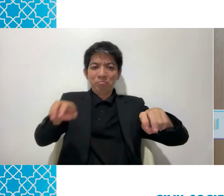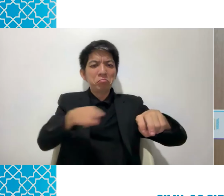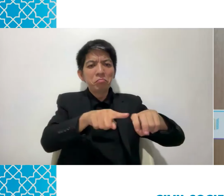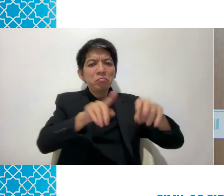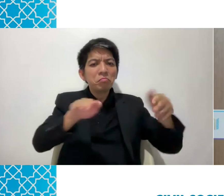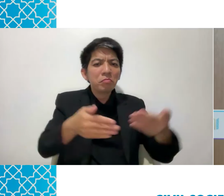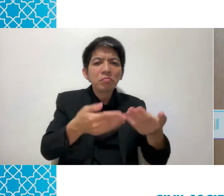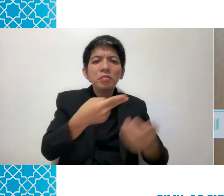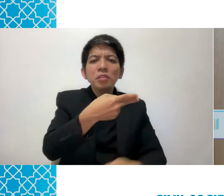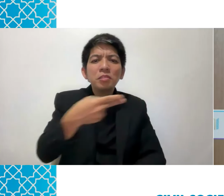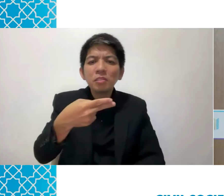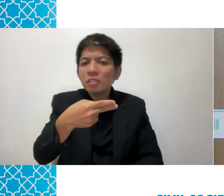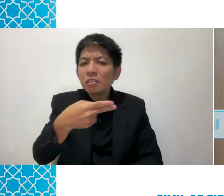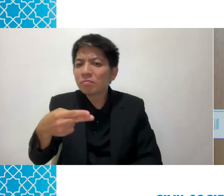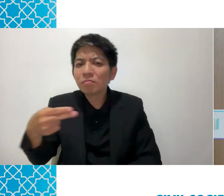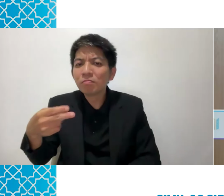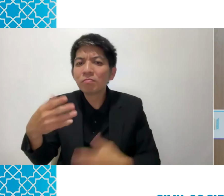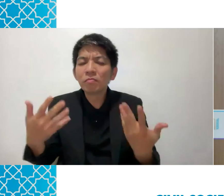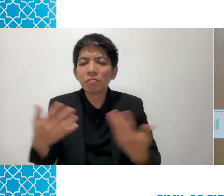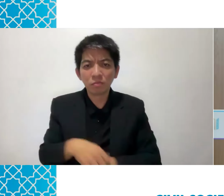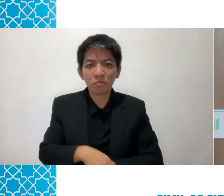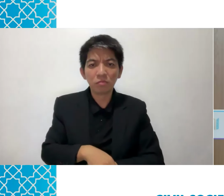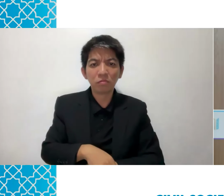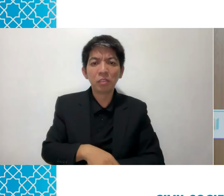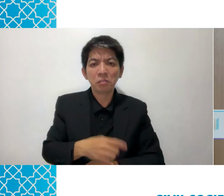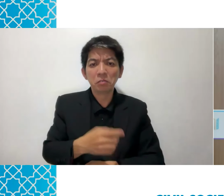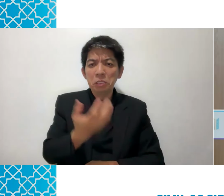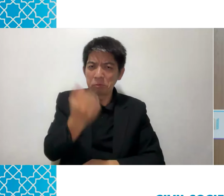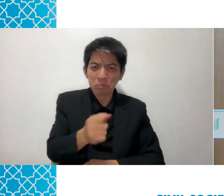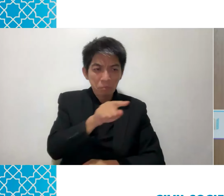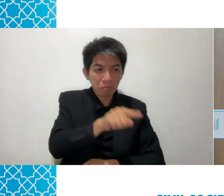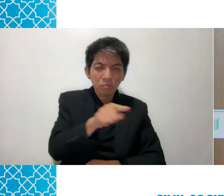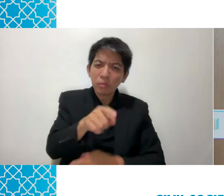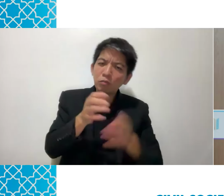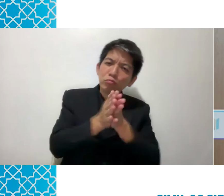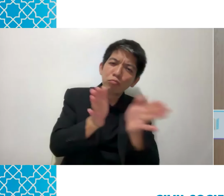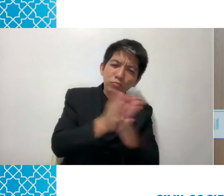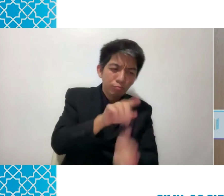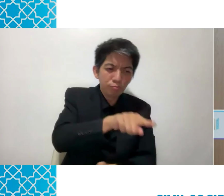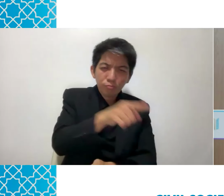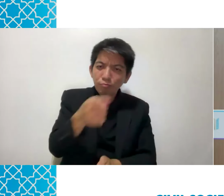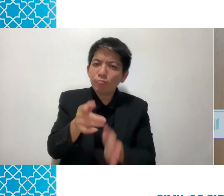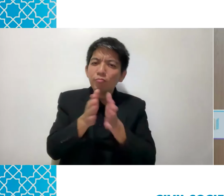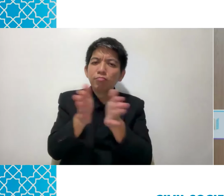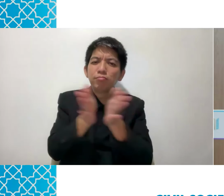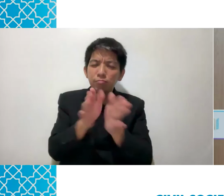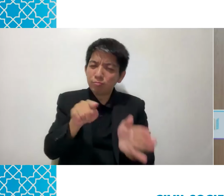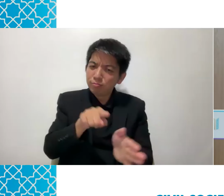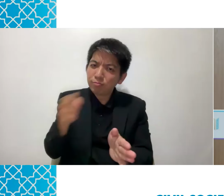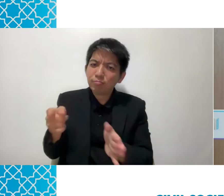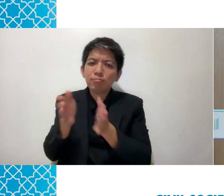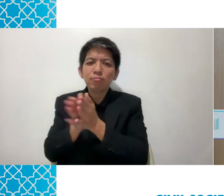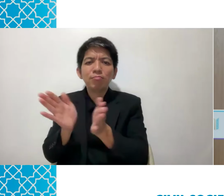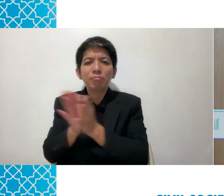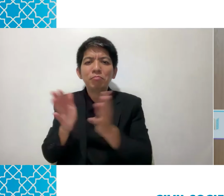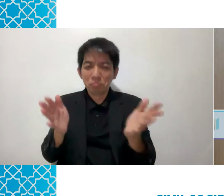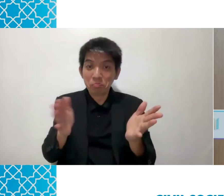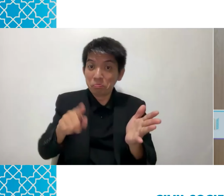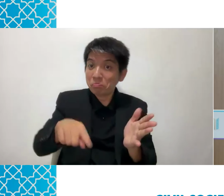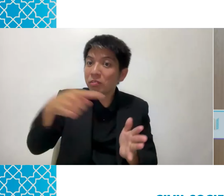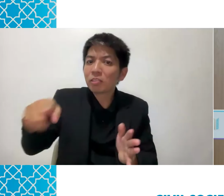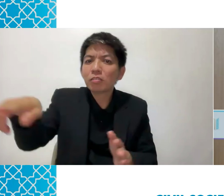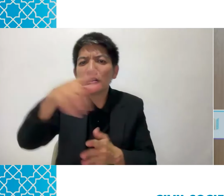a bit more about ourselves. And then we will start the debate. This is the interactive activity where we will use the papers